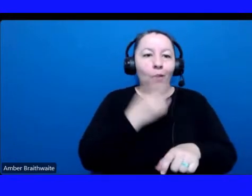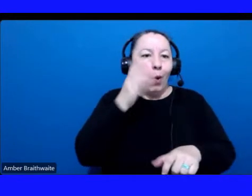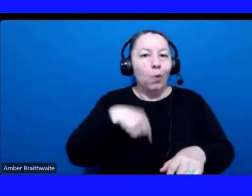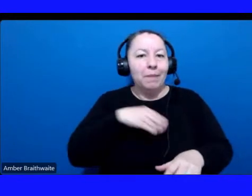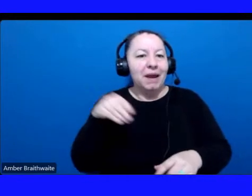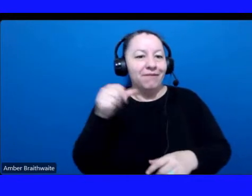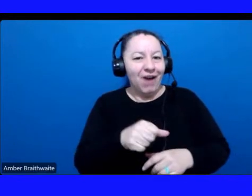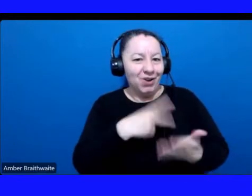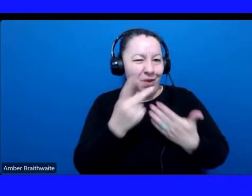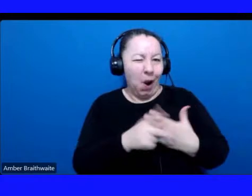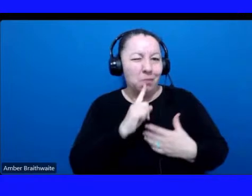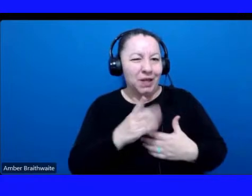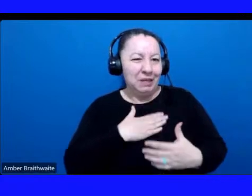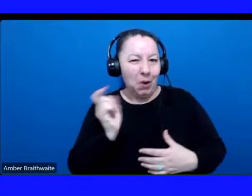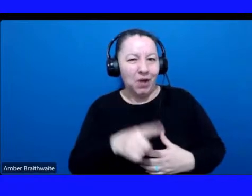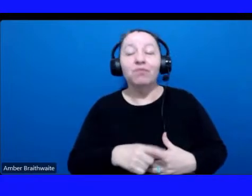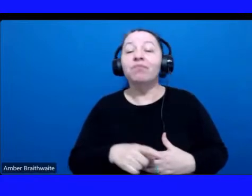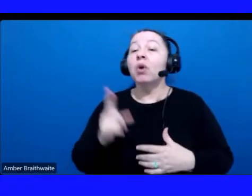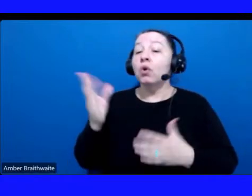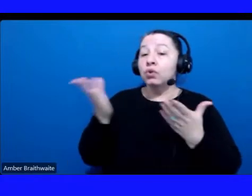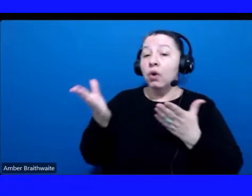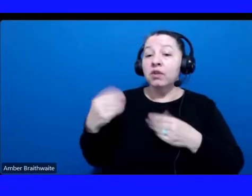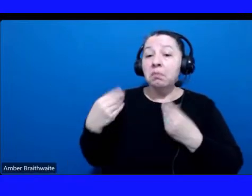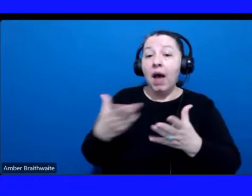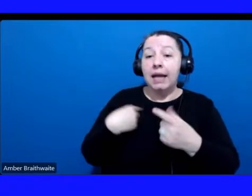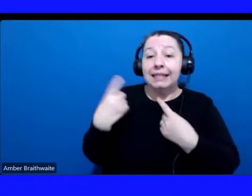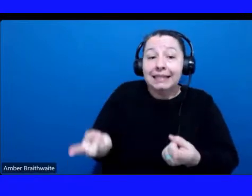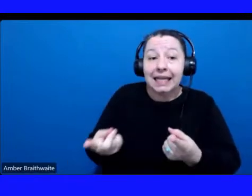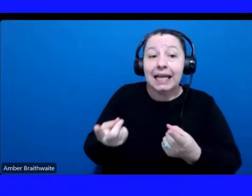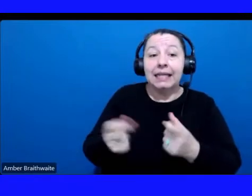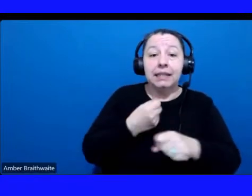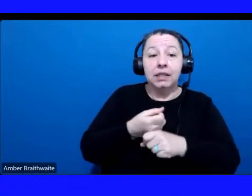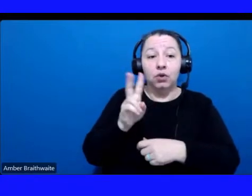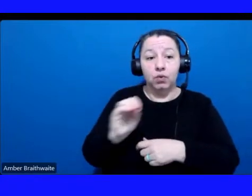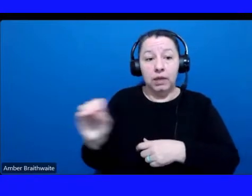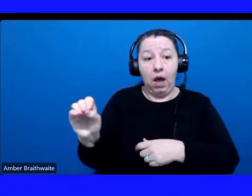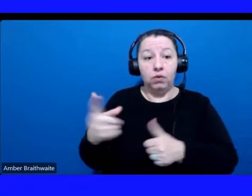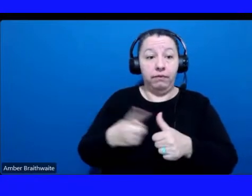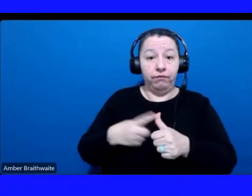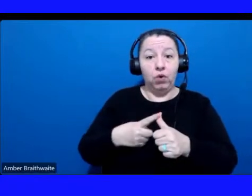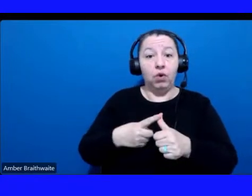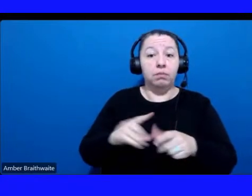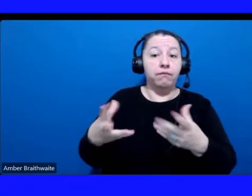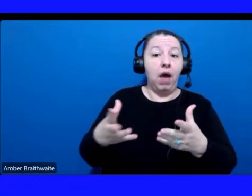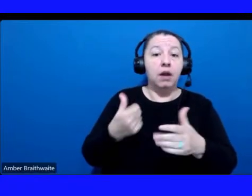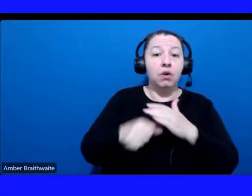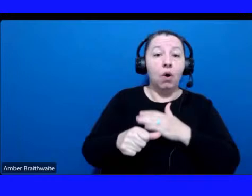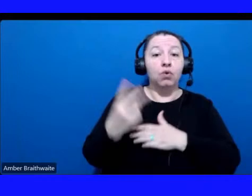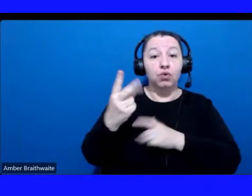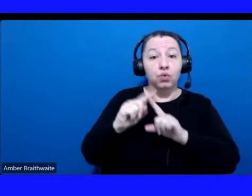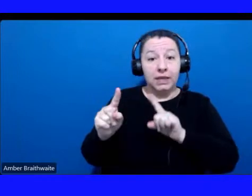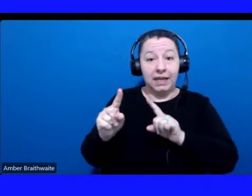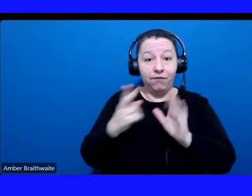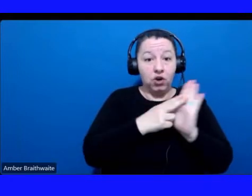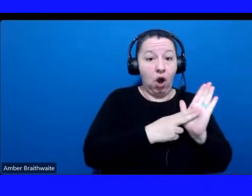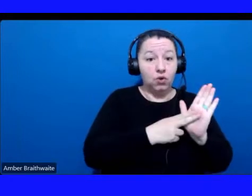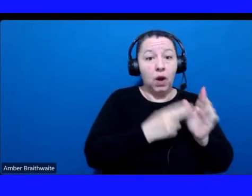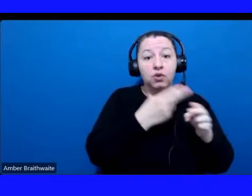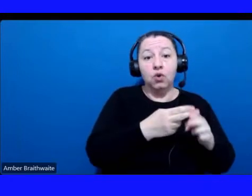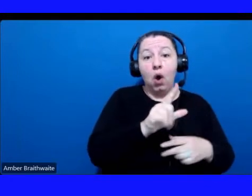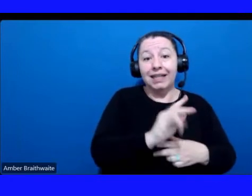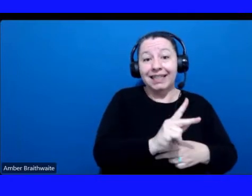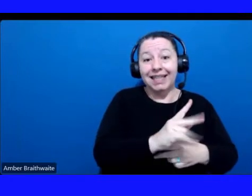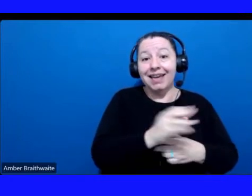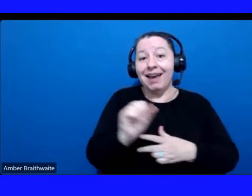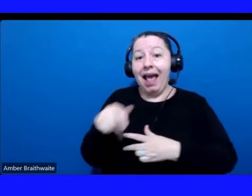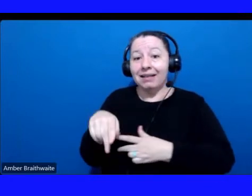legally required to provide those until we're told otherwise. So, Until yeah, death this- do us part, I think. Yeah, Very-